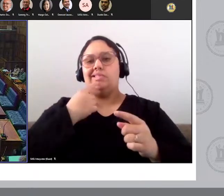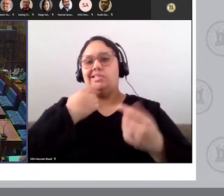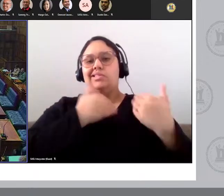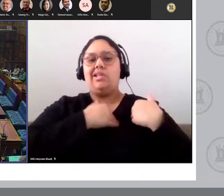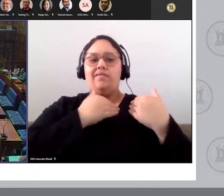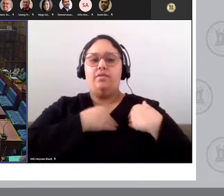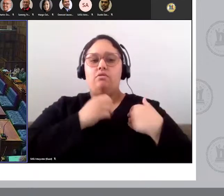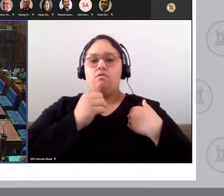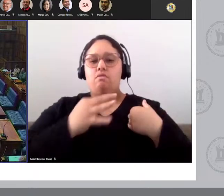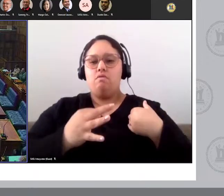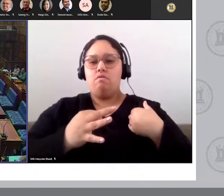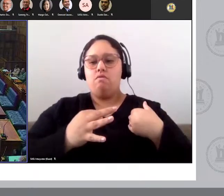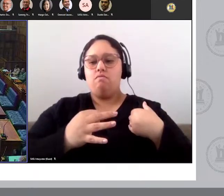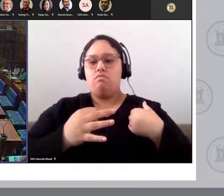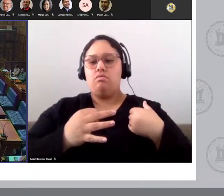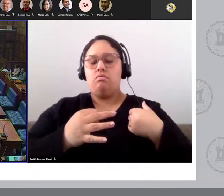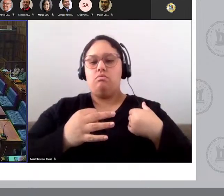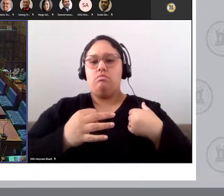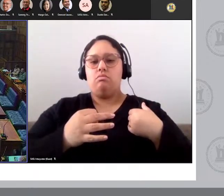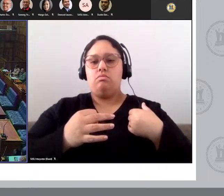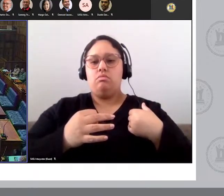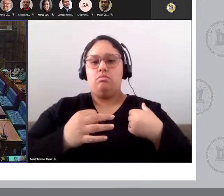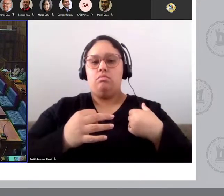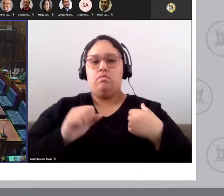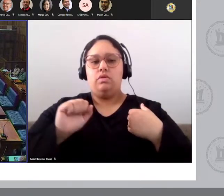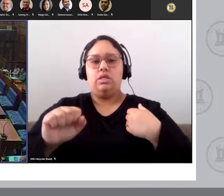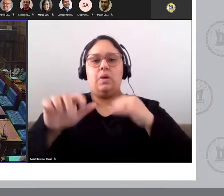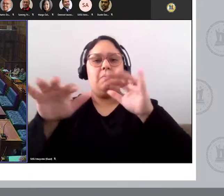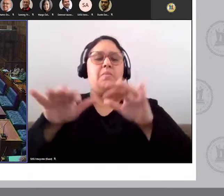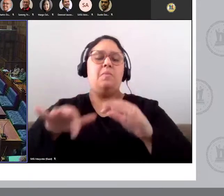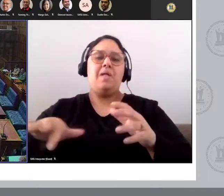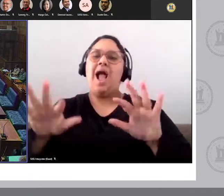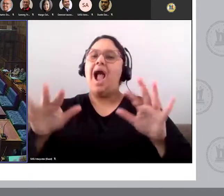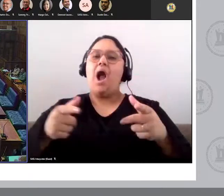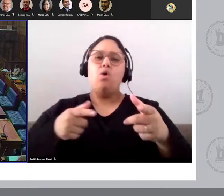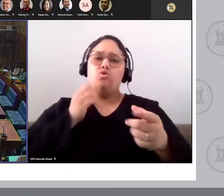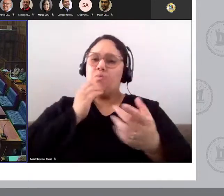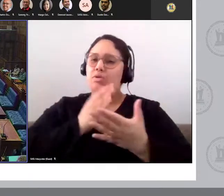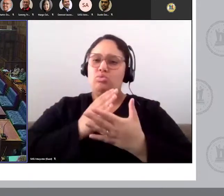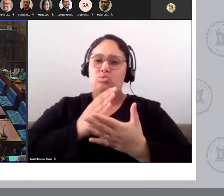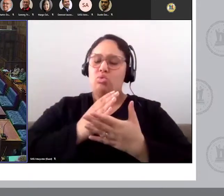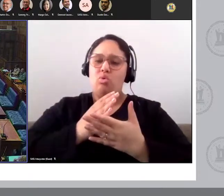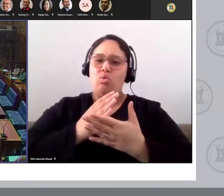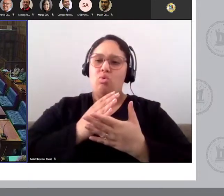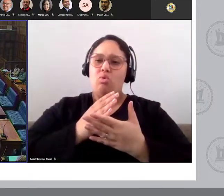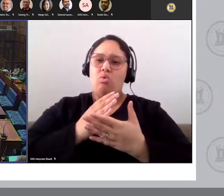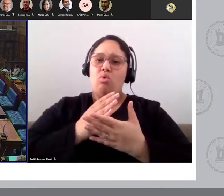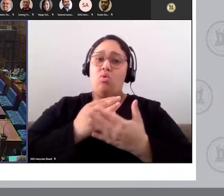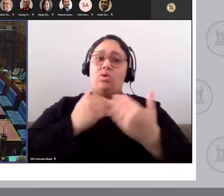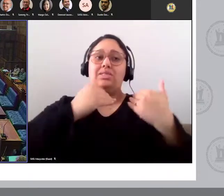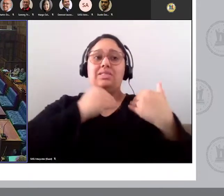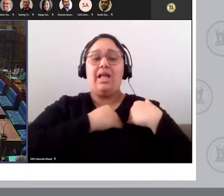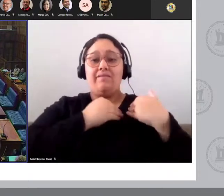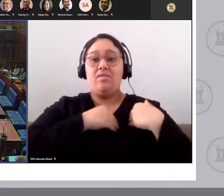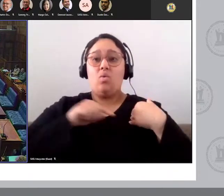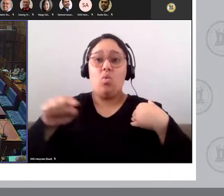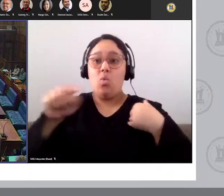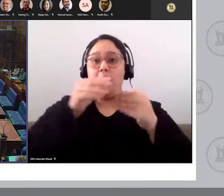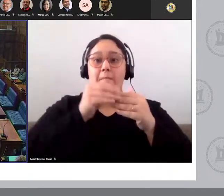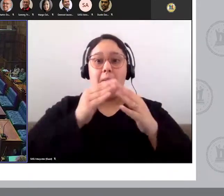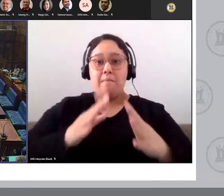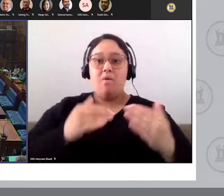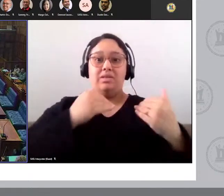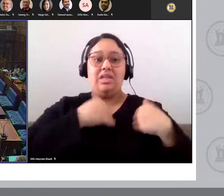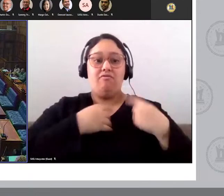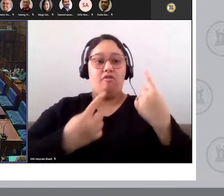safety, or as this the national key point, how do you go about to make sure that also the safety of the members or the safety